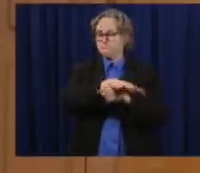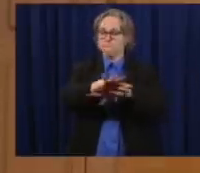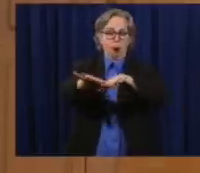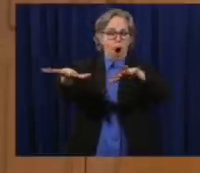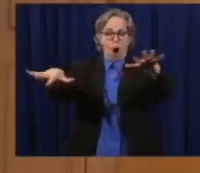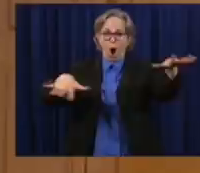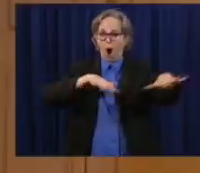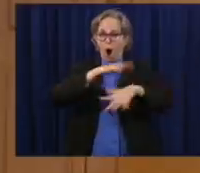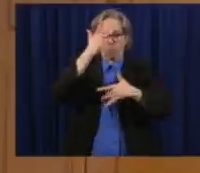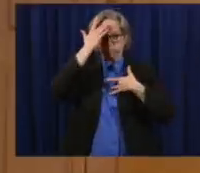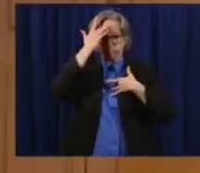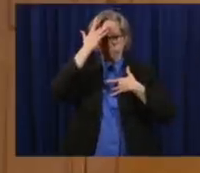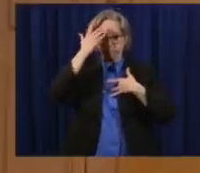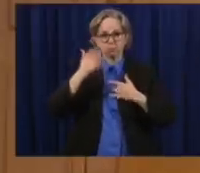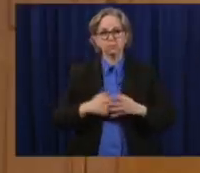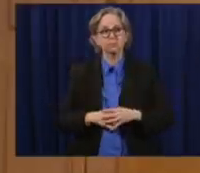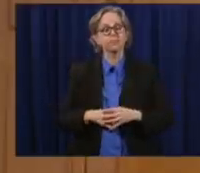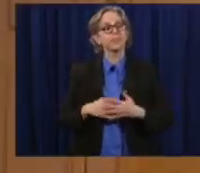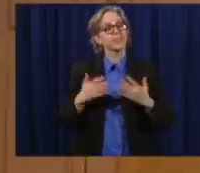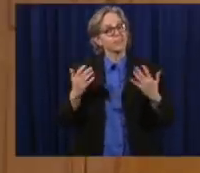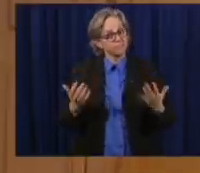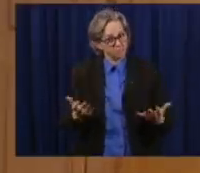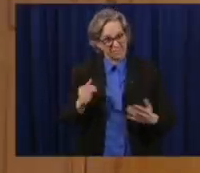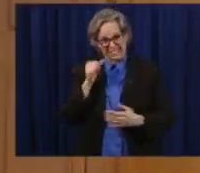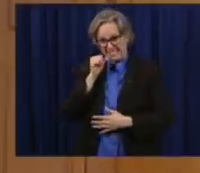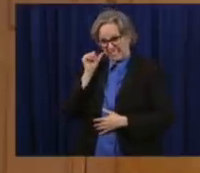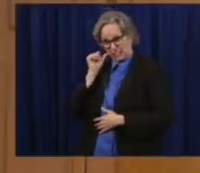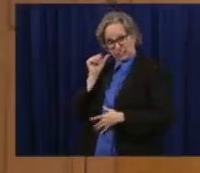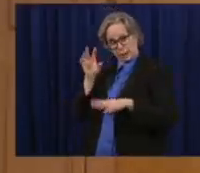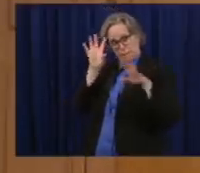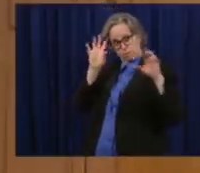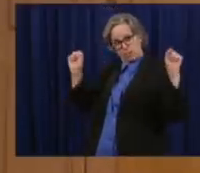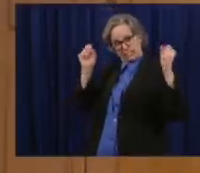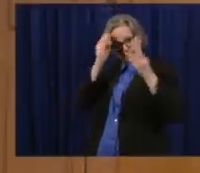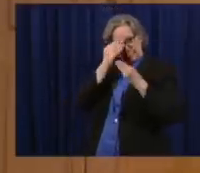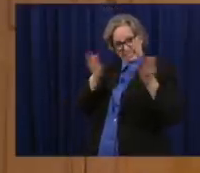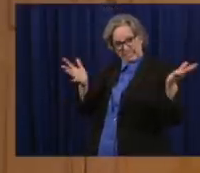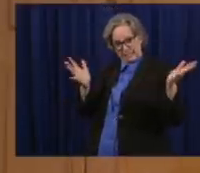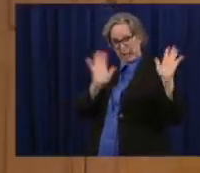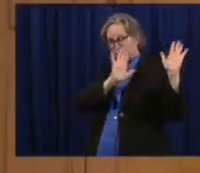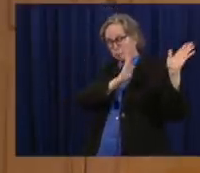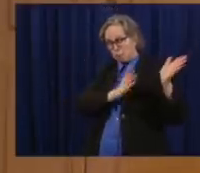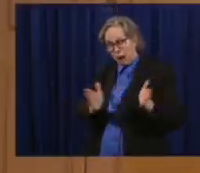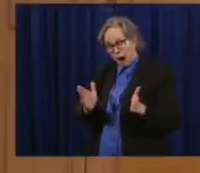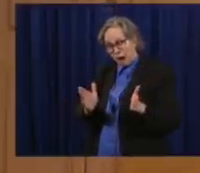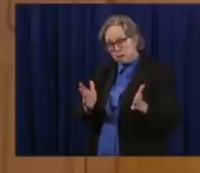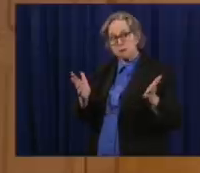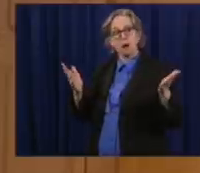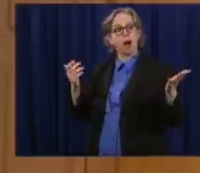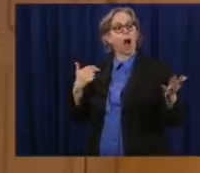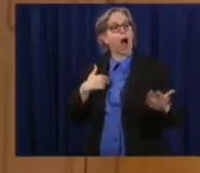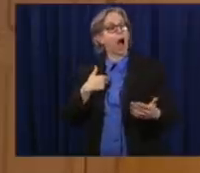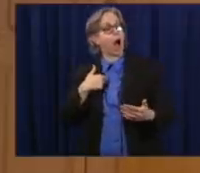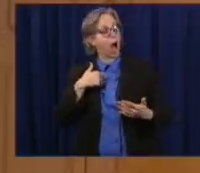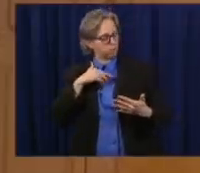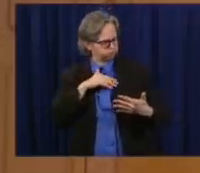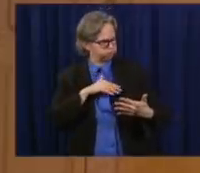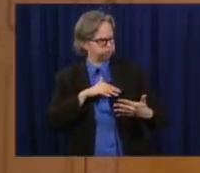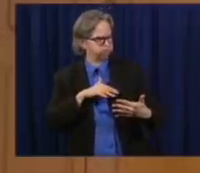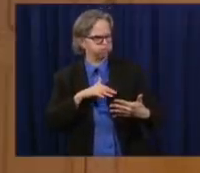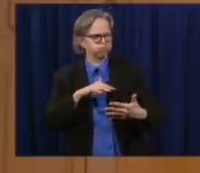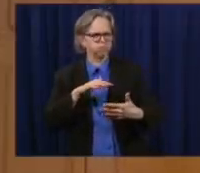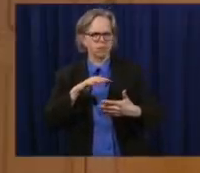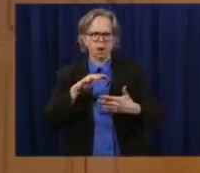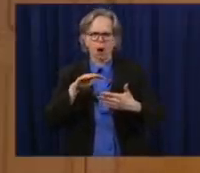that was released yesterday evening, but you see it in all the plans, and I've studied all of them. I've studied every recommendation made